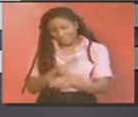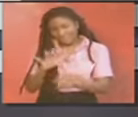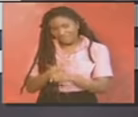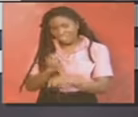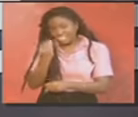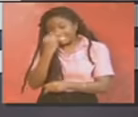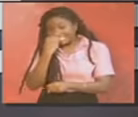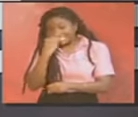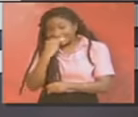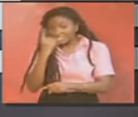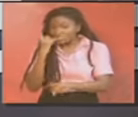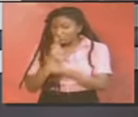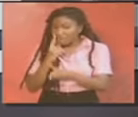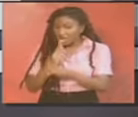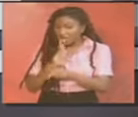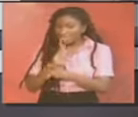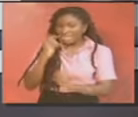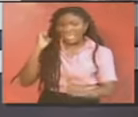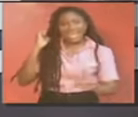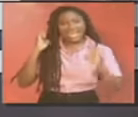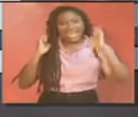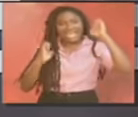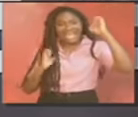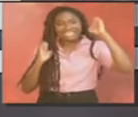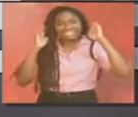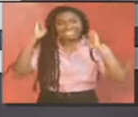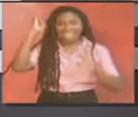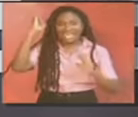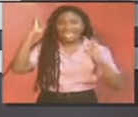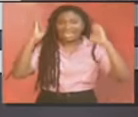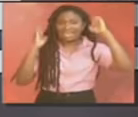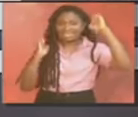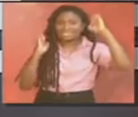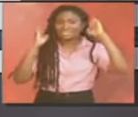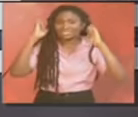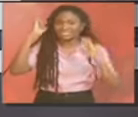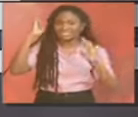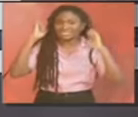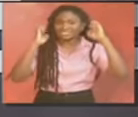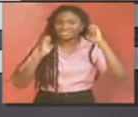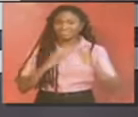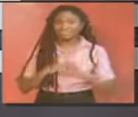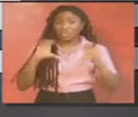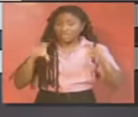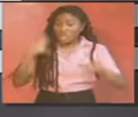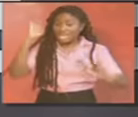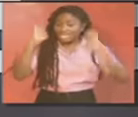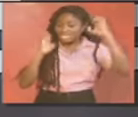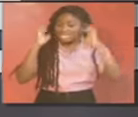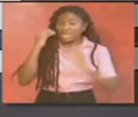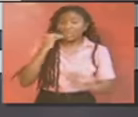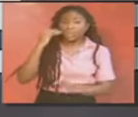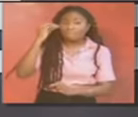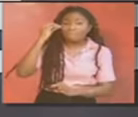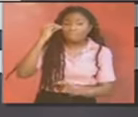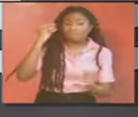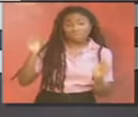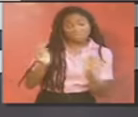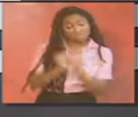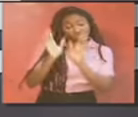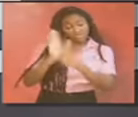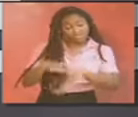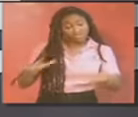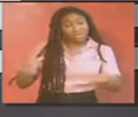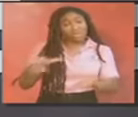regularly. We can do these exercises routines even at home and include our children with it.